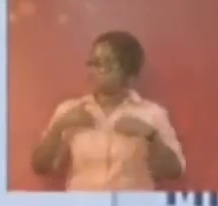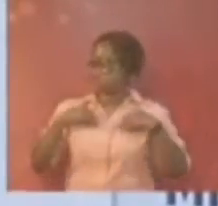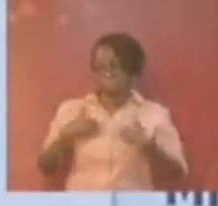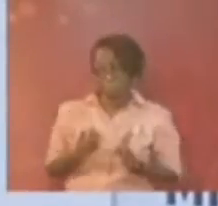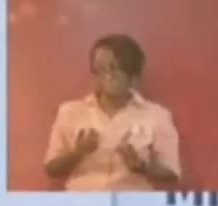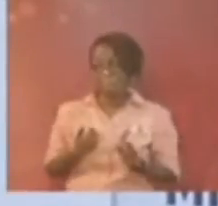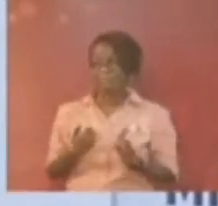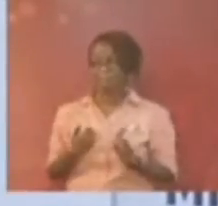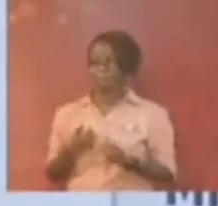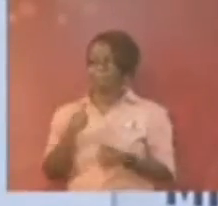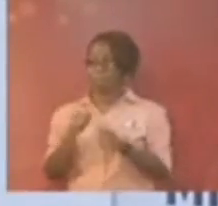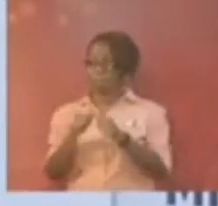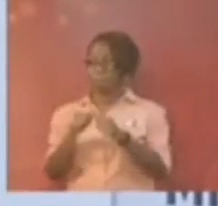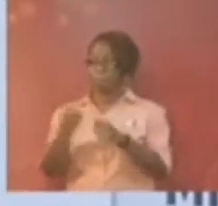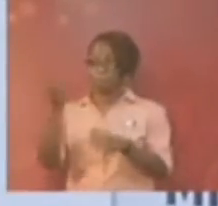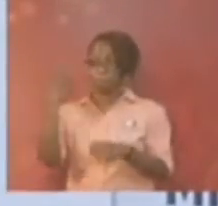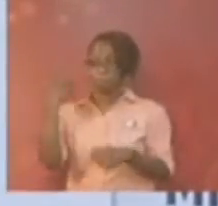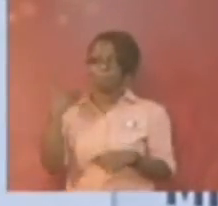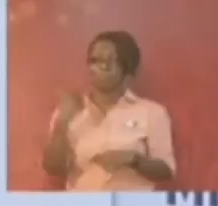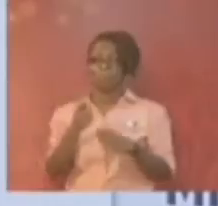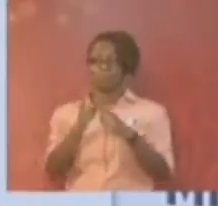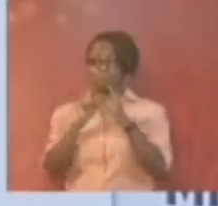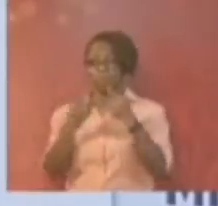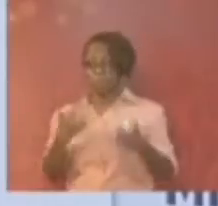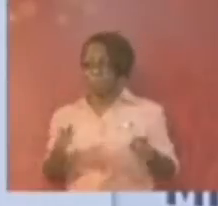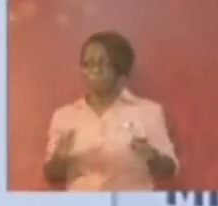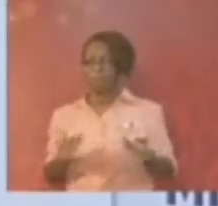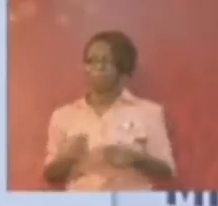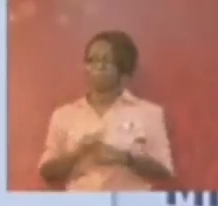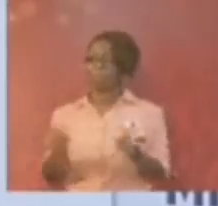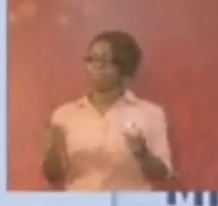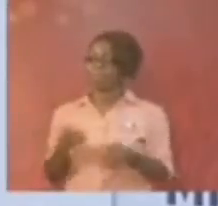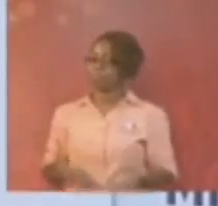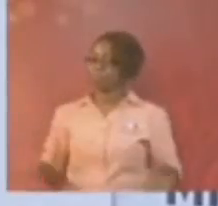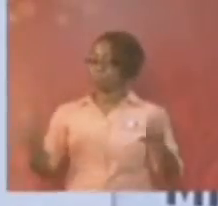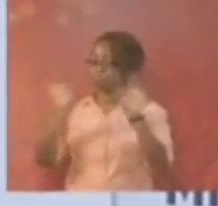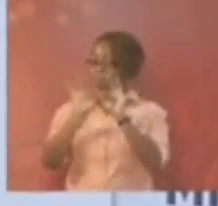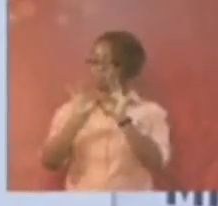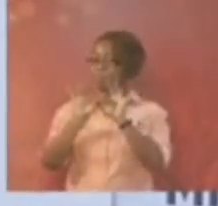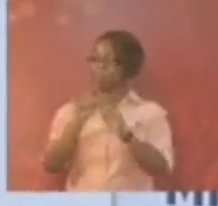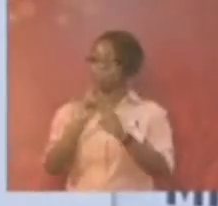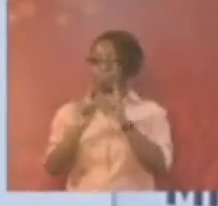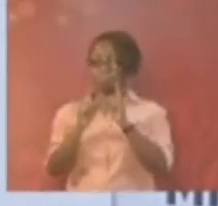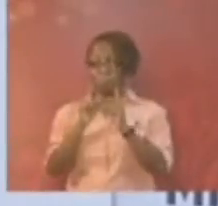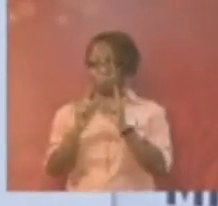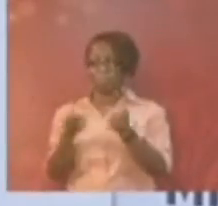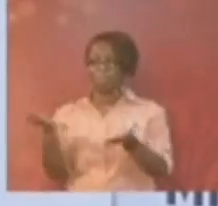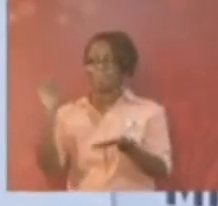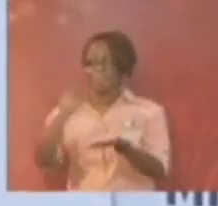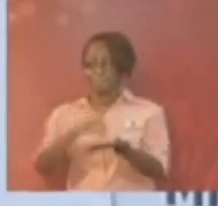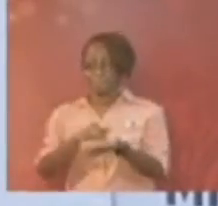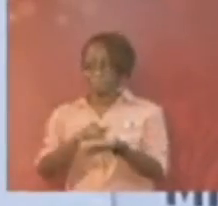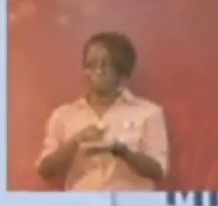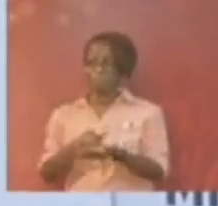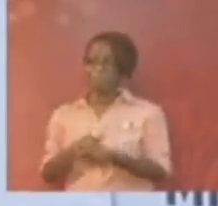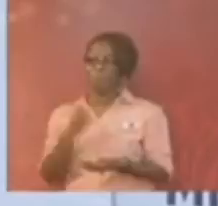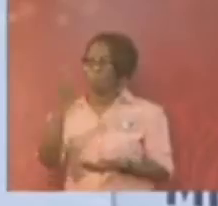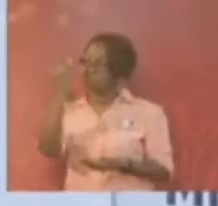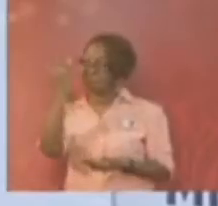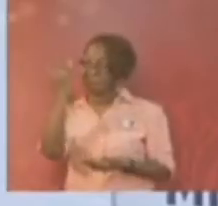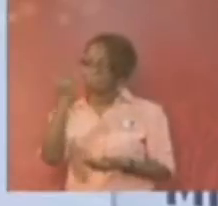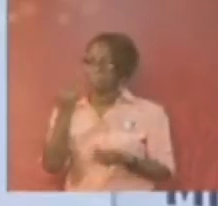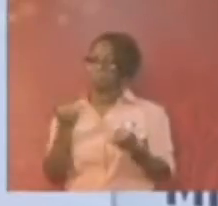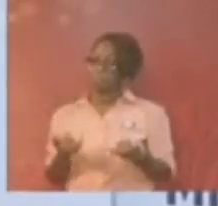ago, but it's really important that we talk about it again because we're getting into the Christmas season, and this